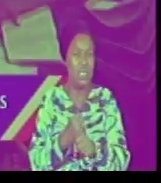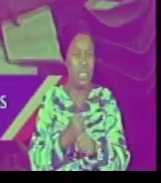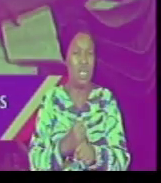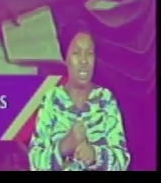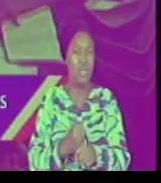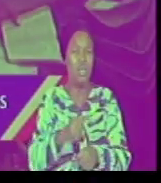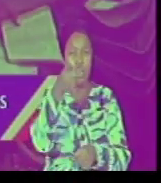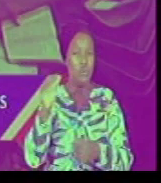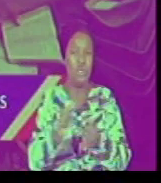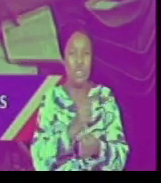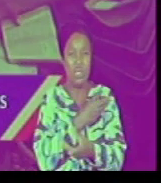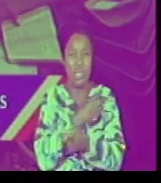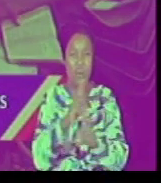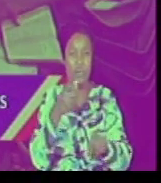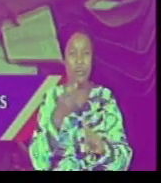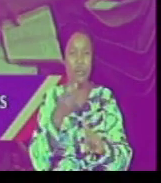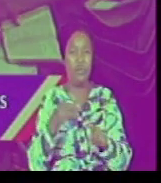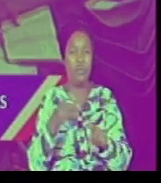them.